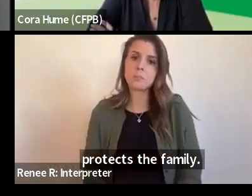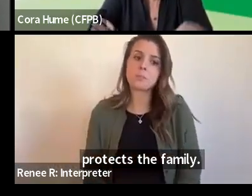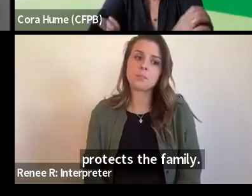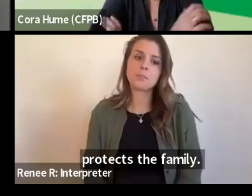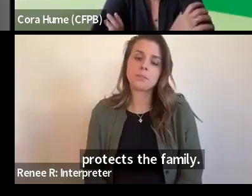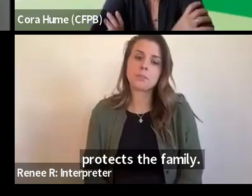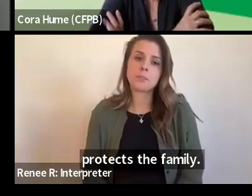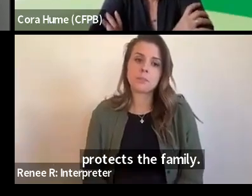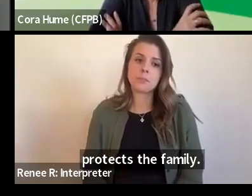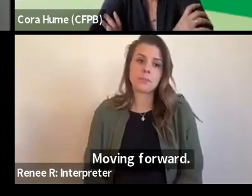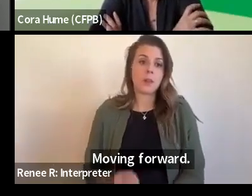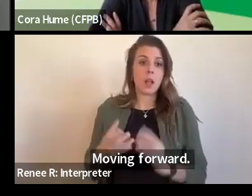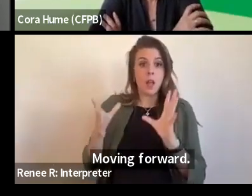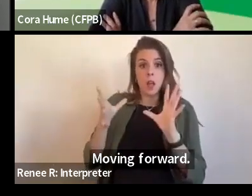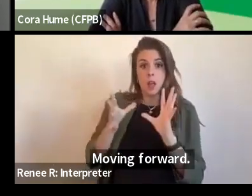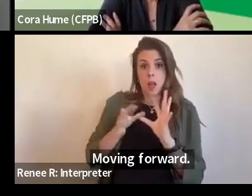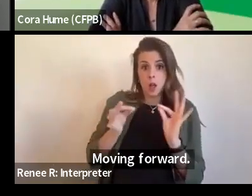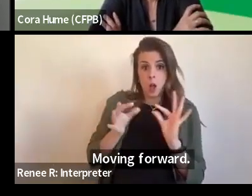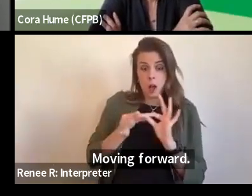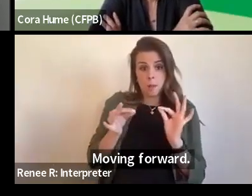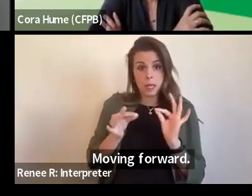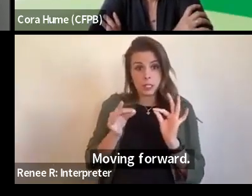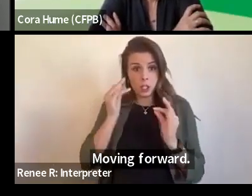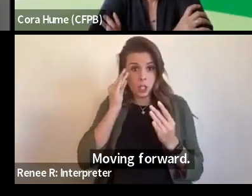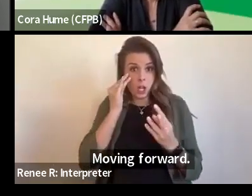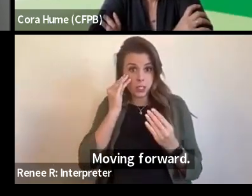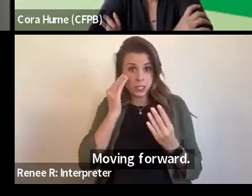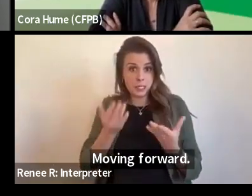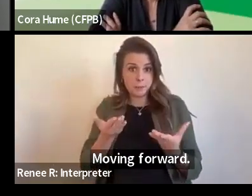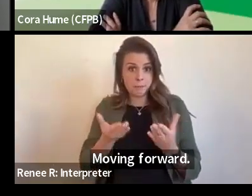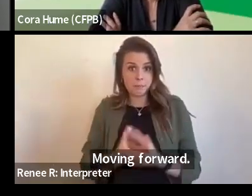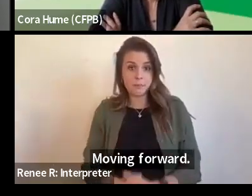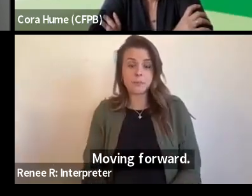Any other comments or thoughts on this issue?